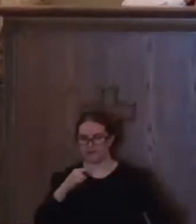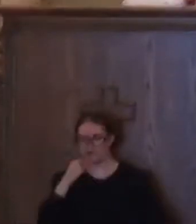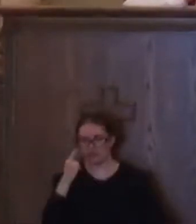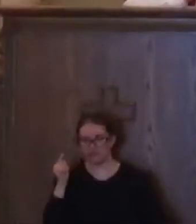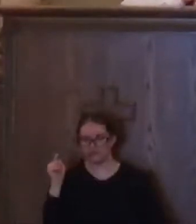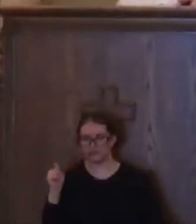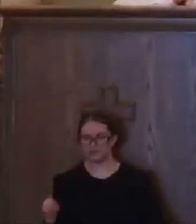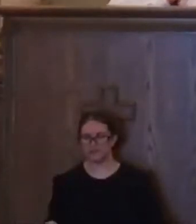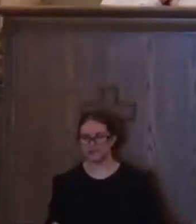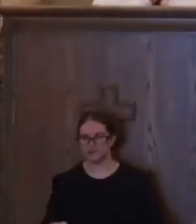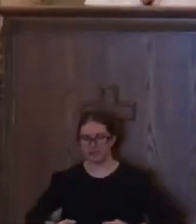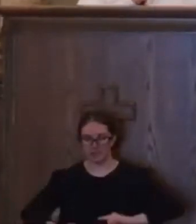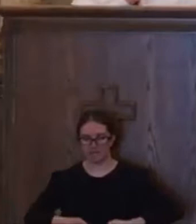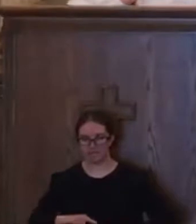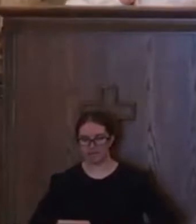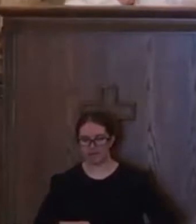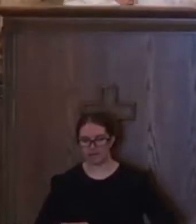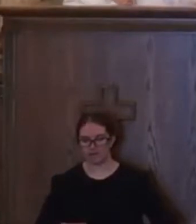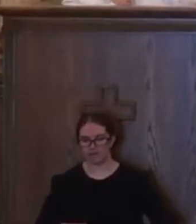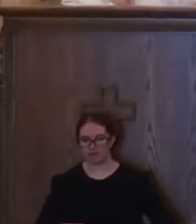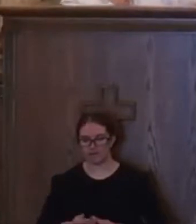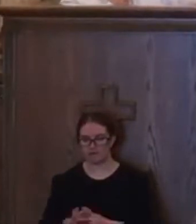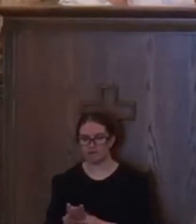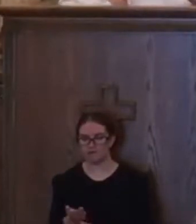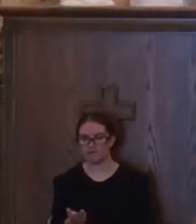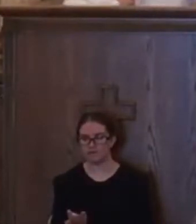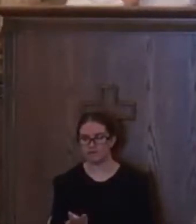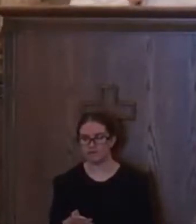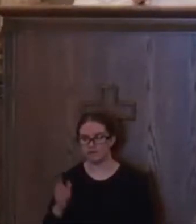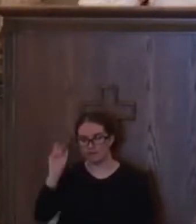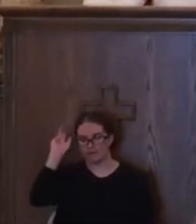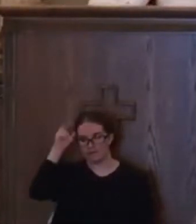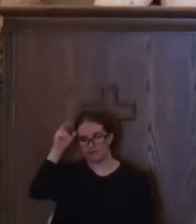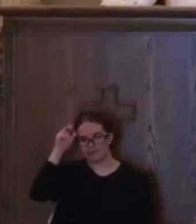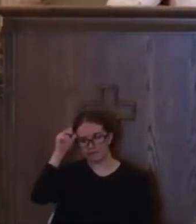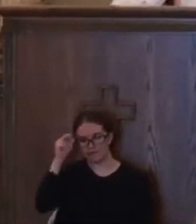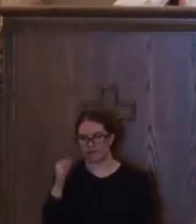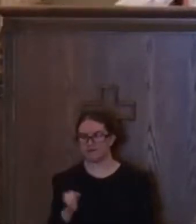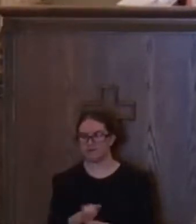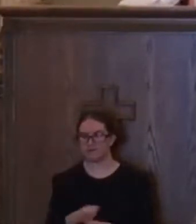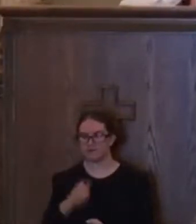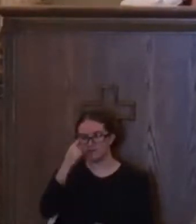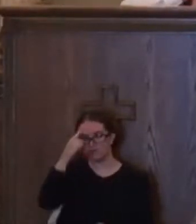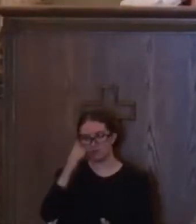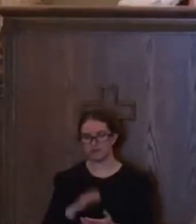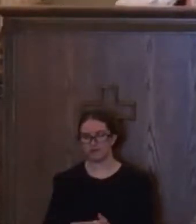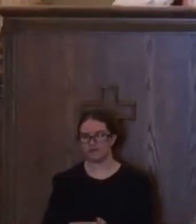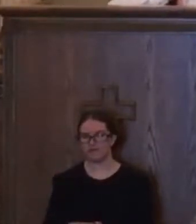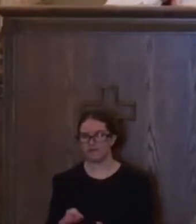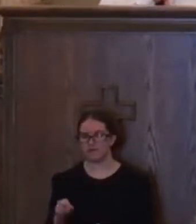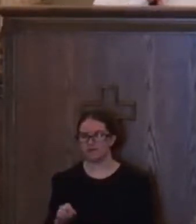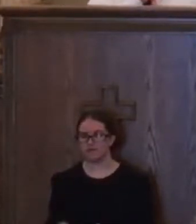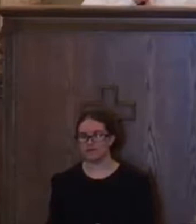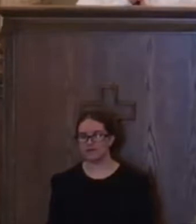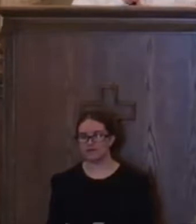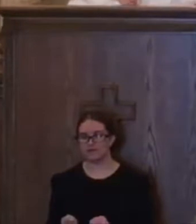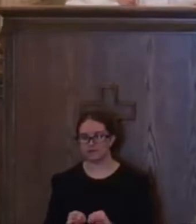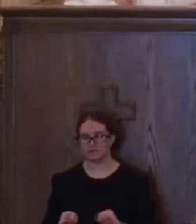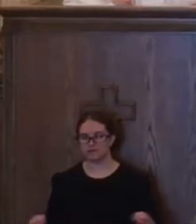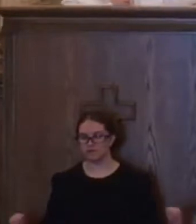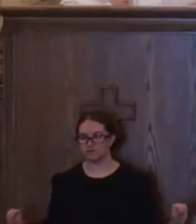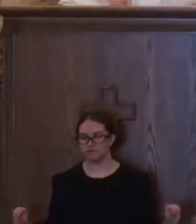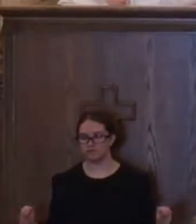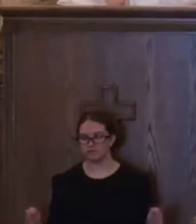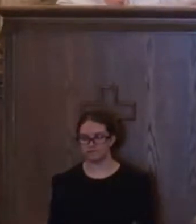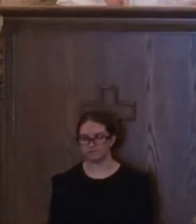The pain and the sufferings you're going through. Because the enemy has convinced you that there's no need to do it. Because nothing's going to